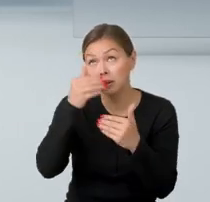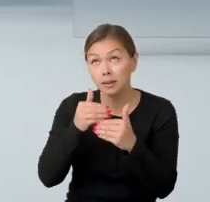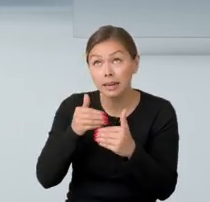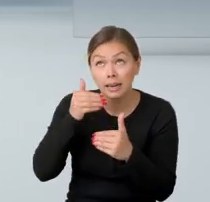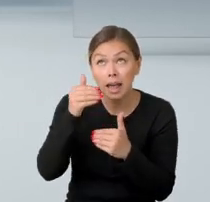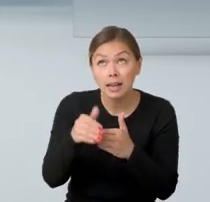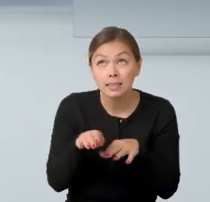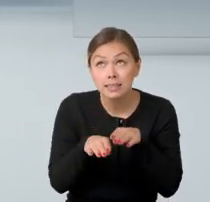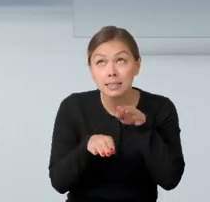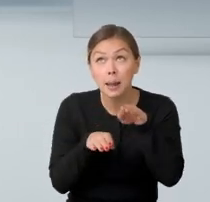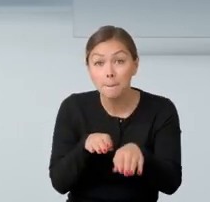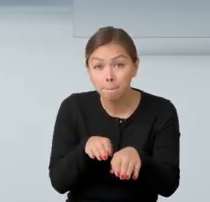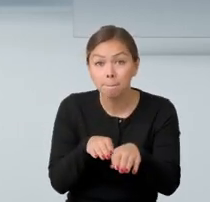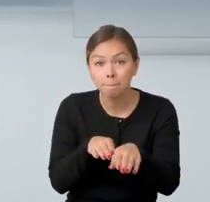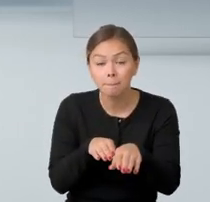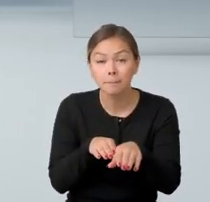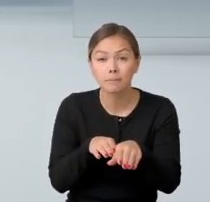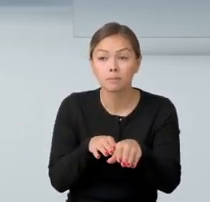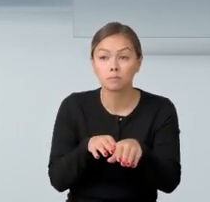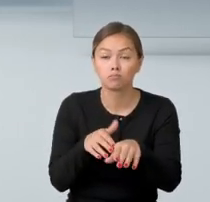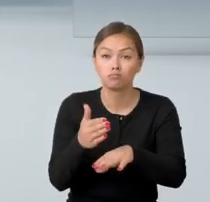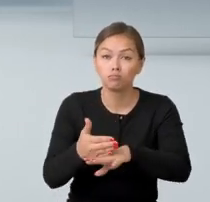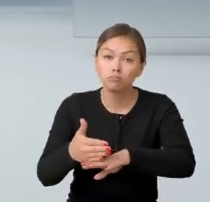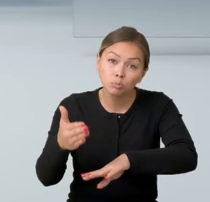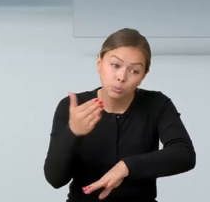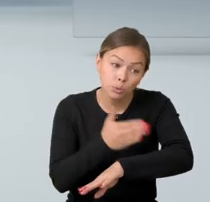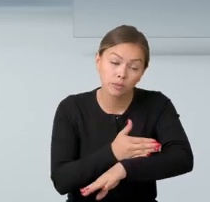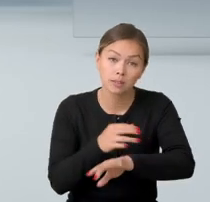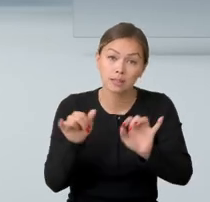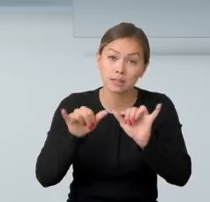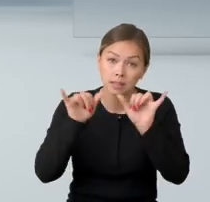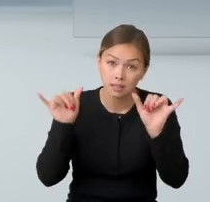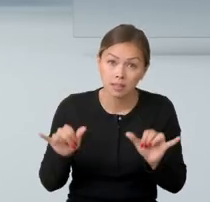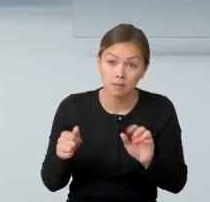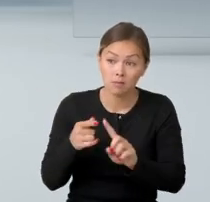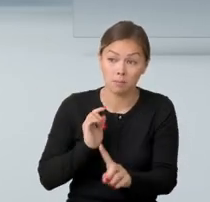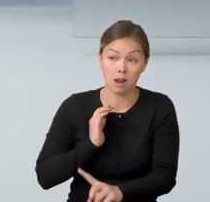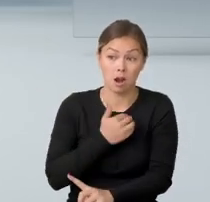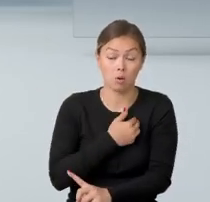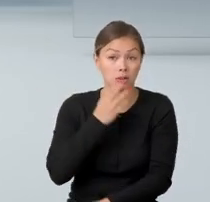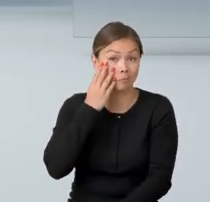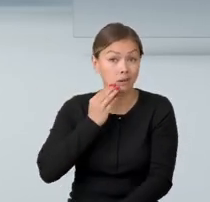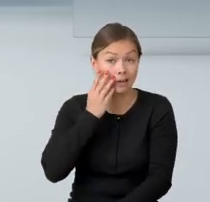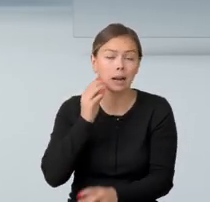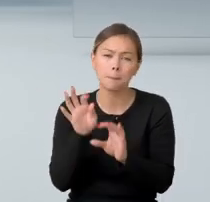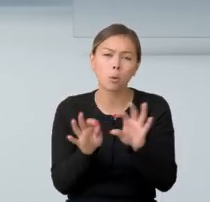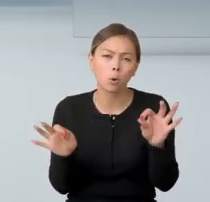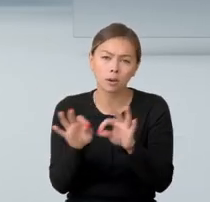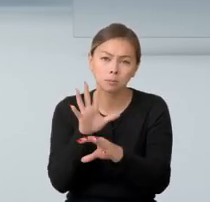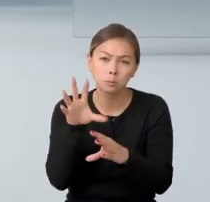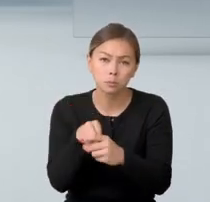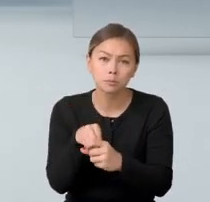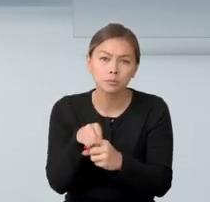with them and especially thinking about the next step when you are going to improve the system based on our experience